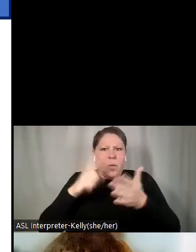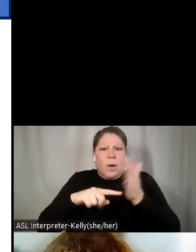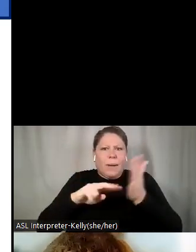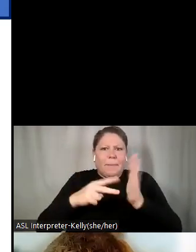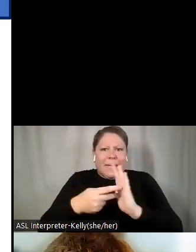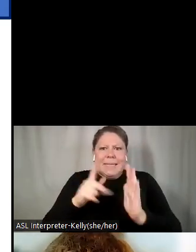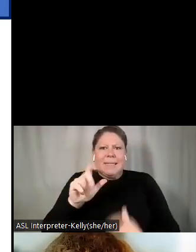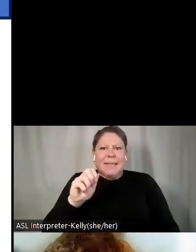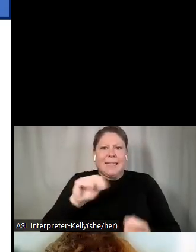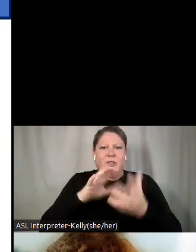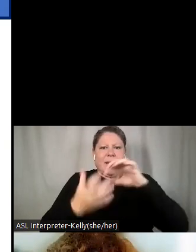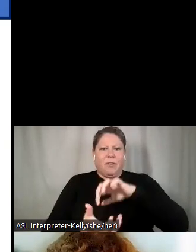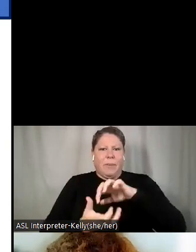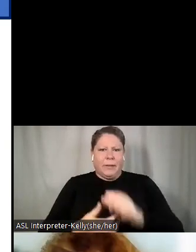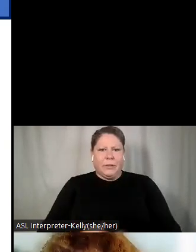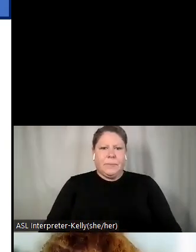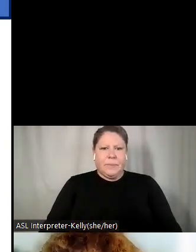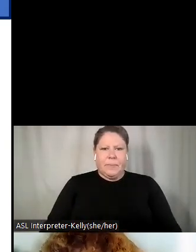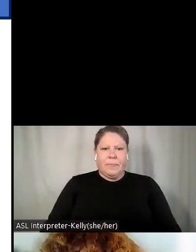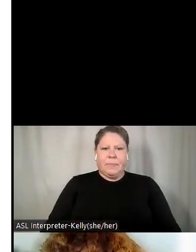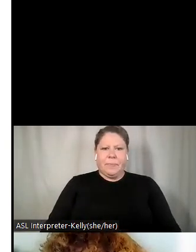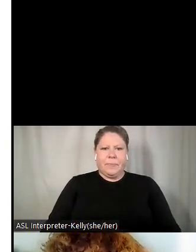transformation. Next slide, please.